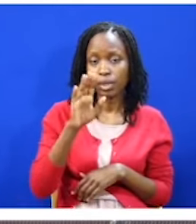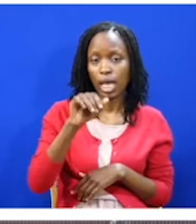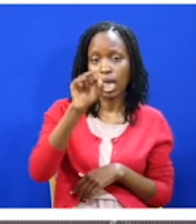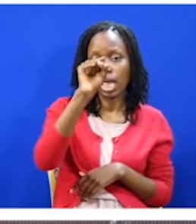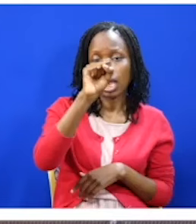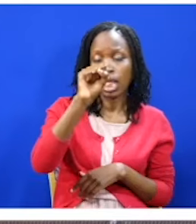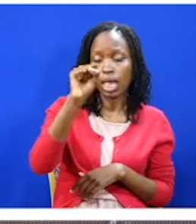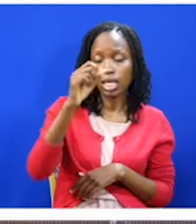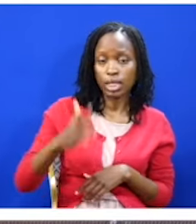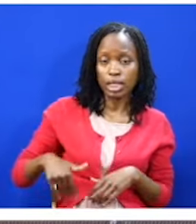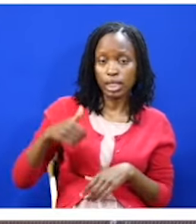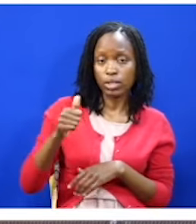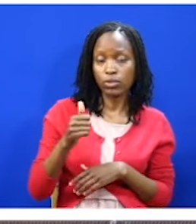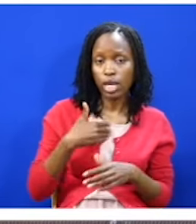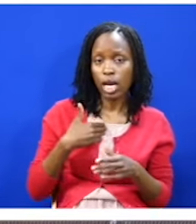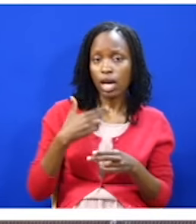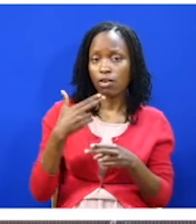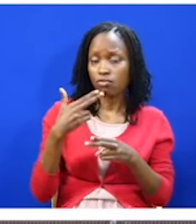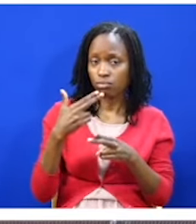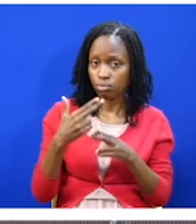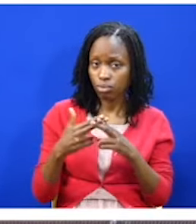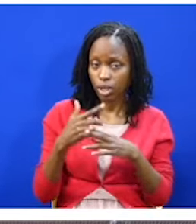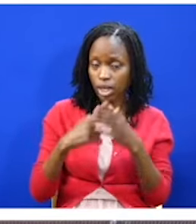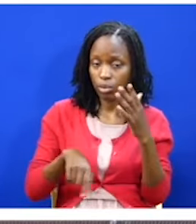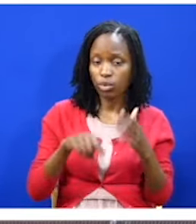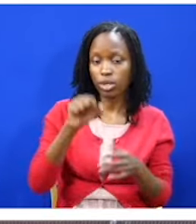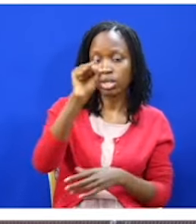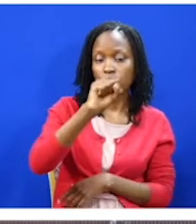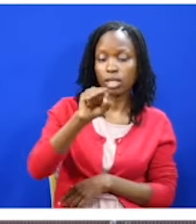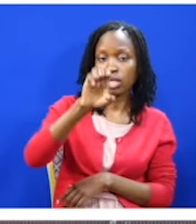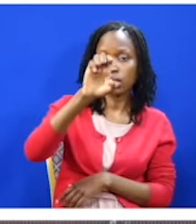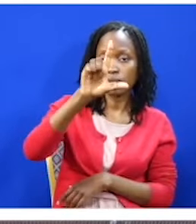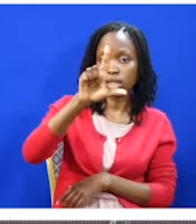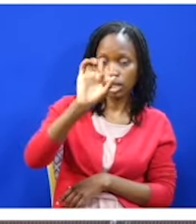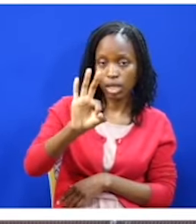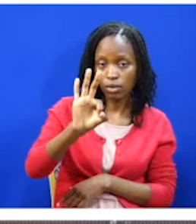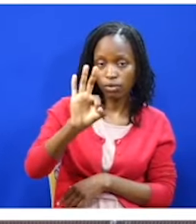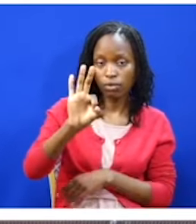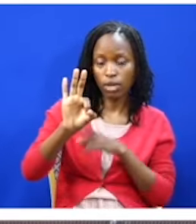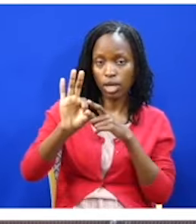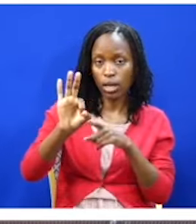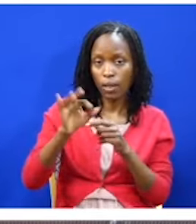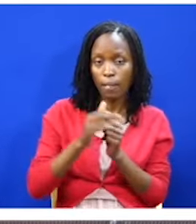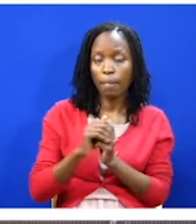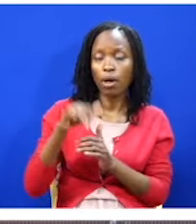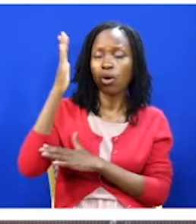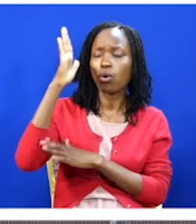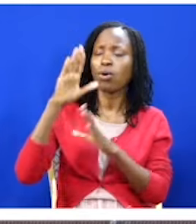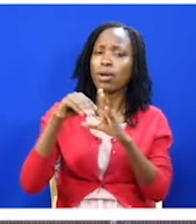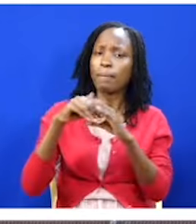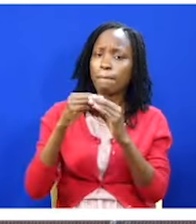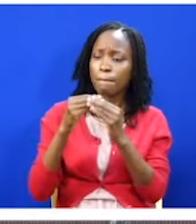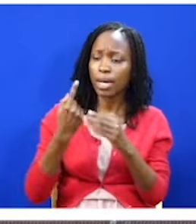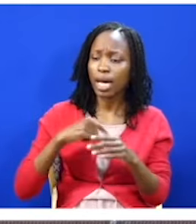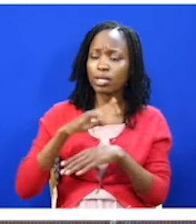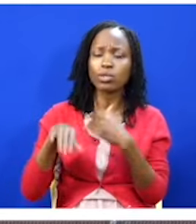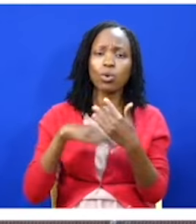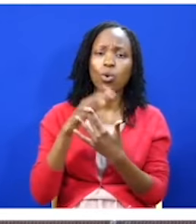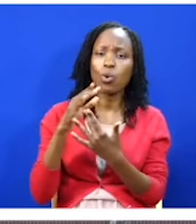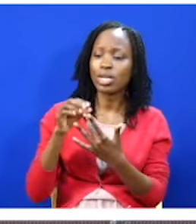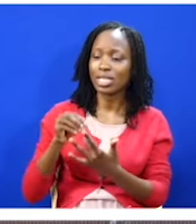We use the word self to refer to ourselves as different and distinct from other people. Now, God made us all unique. He made us